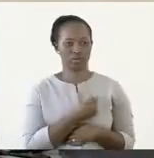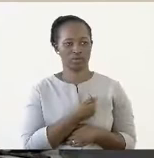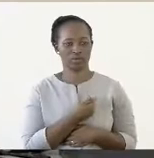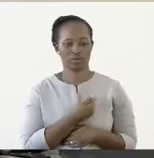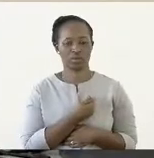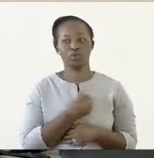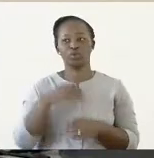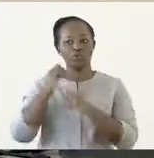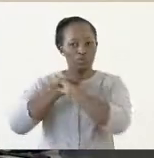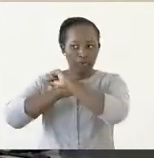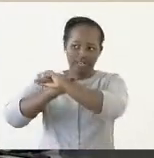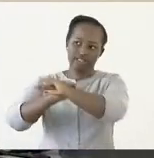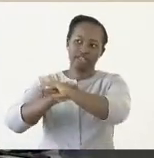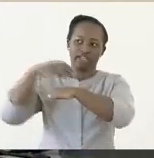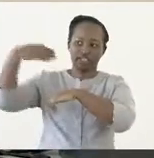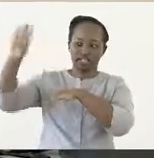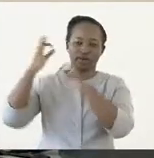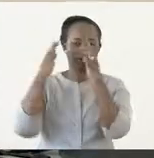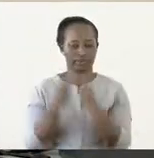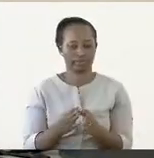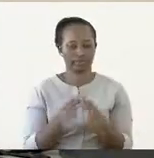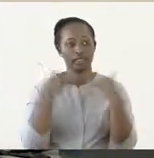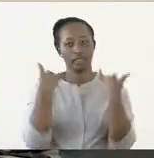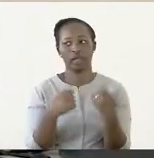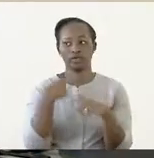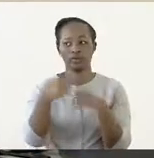external factors. Good? Let's go to